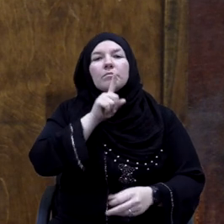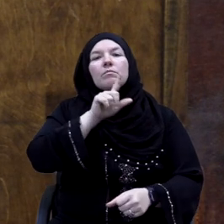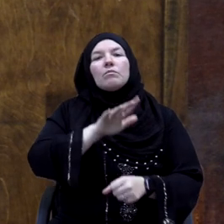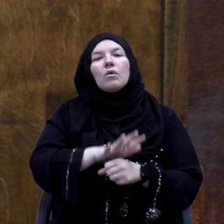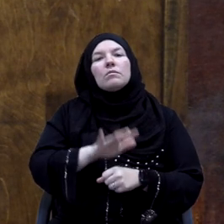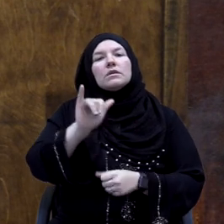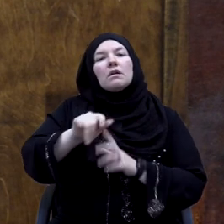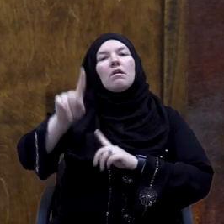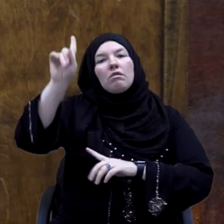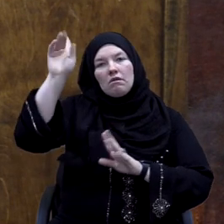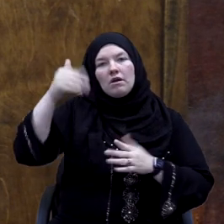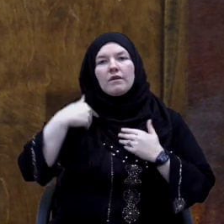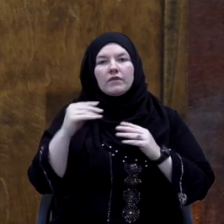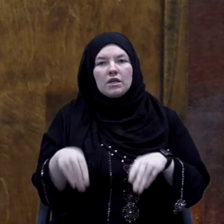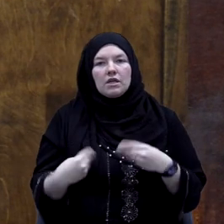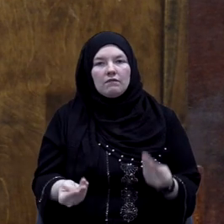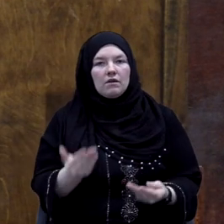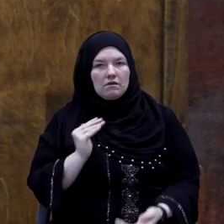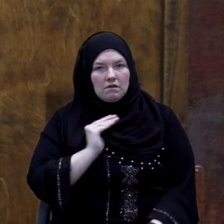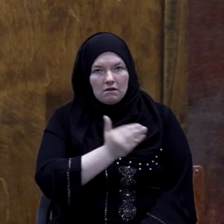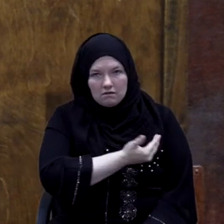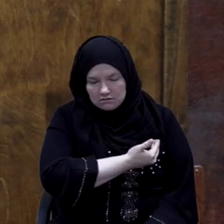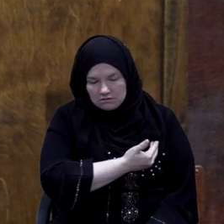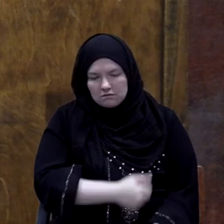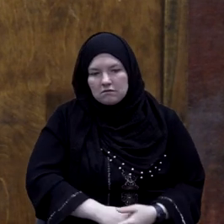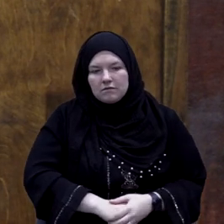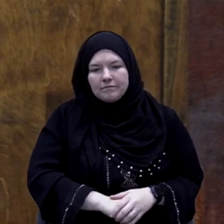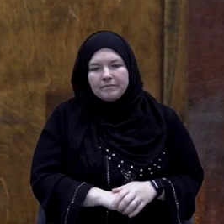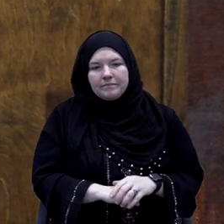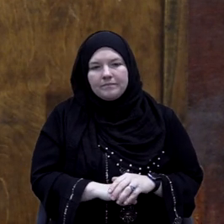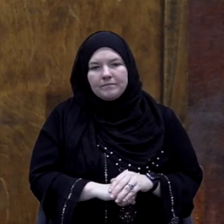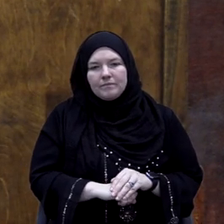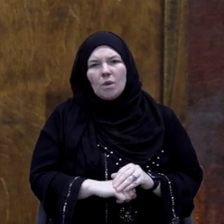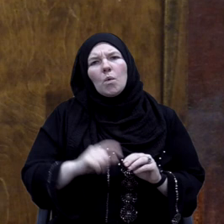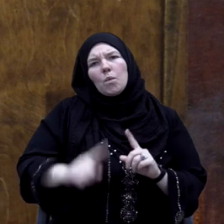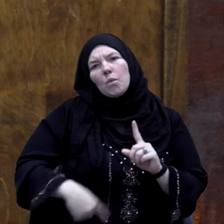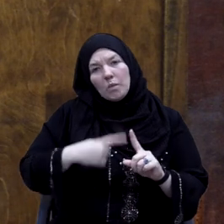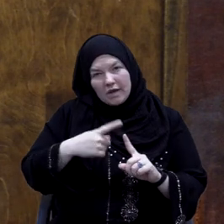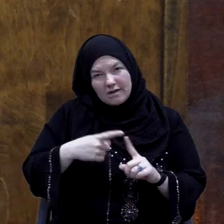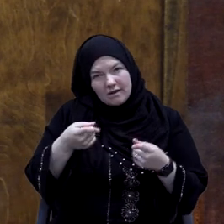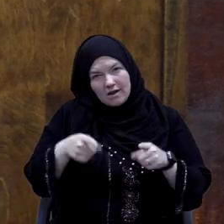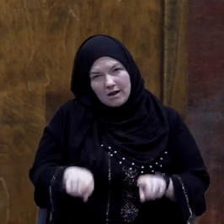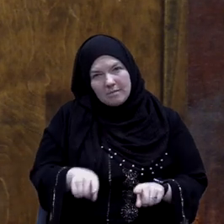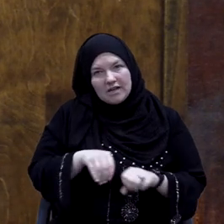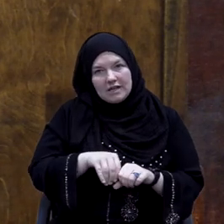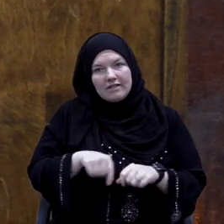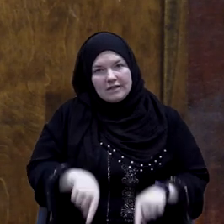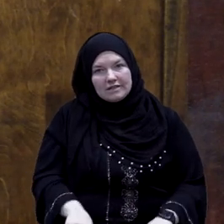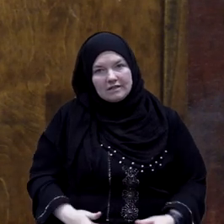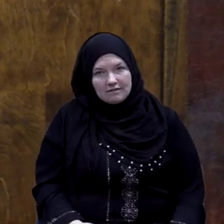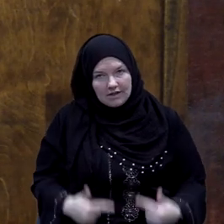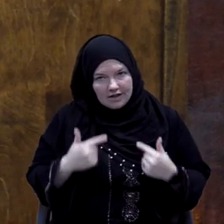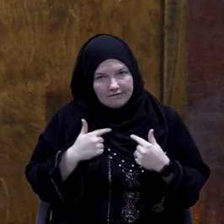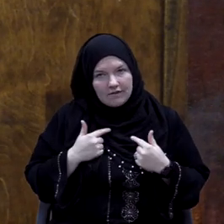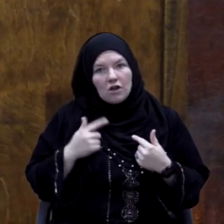that Allah has given us, and they came to pass in this life.